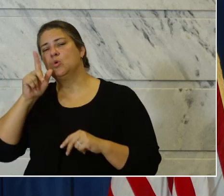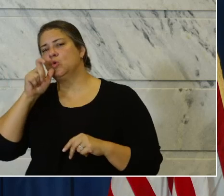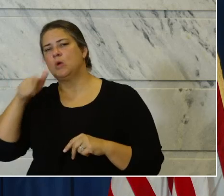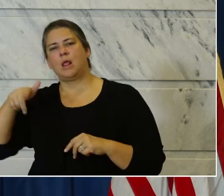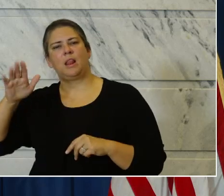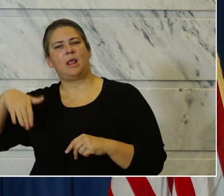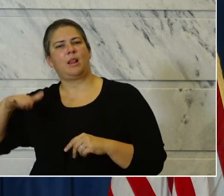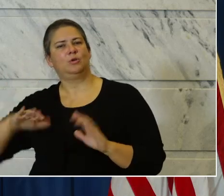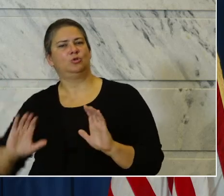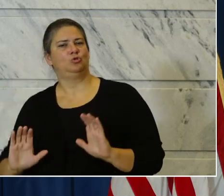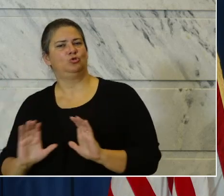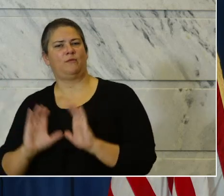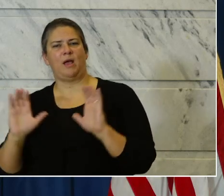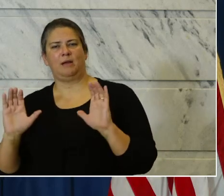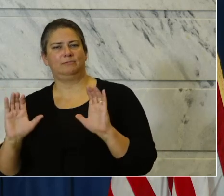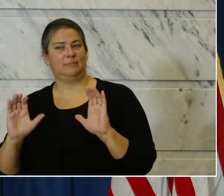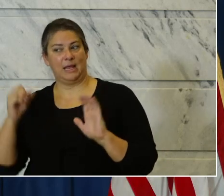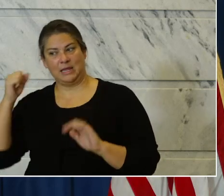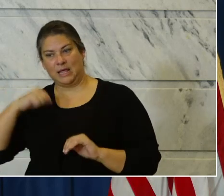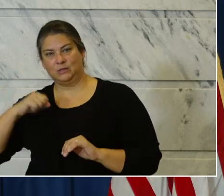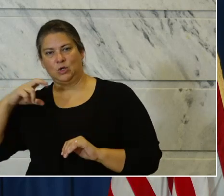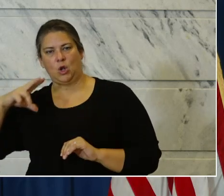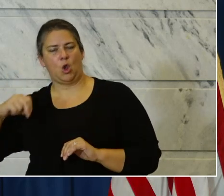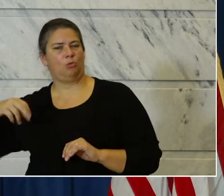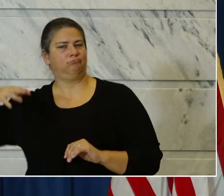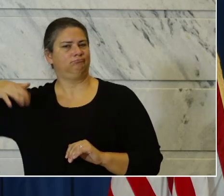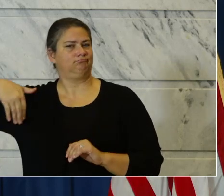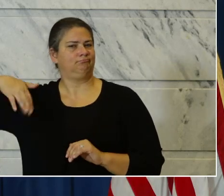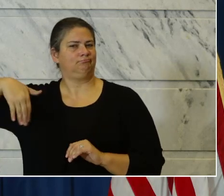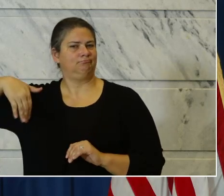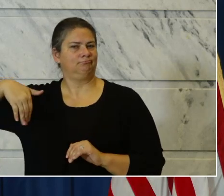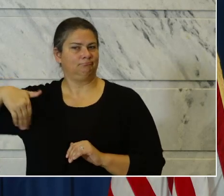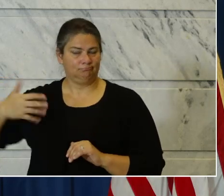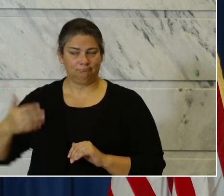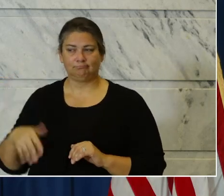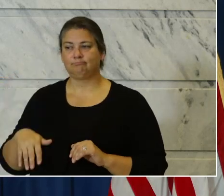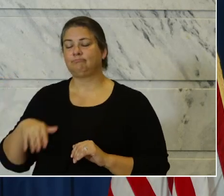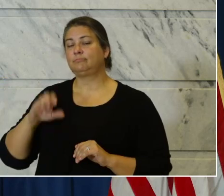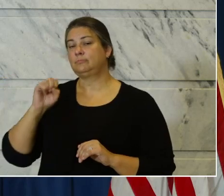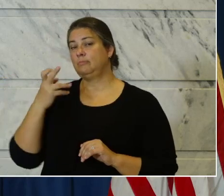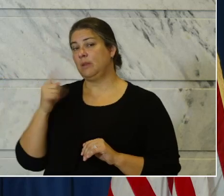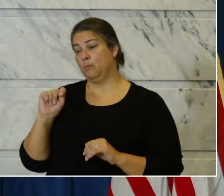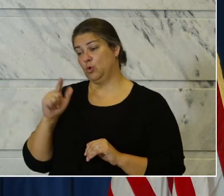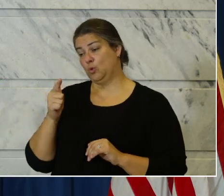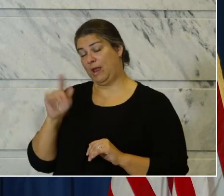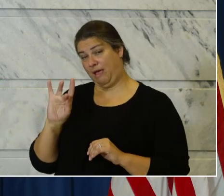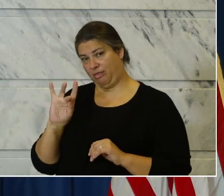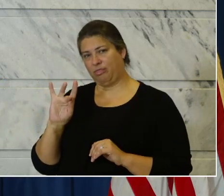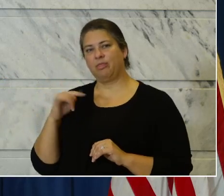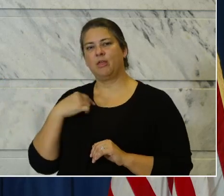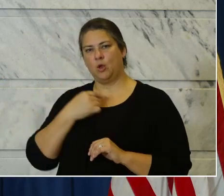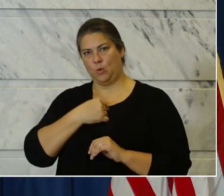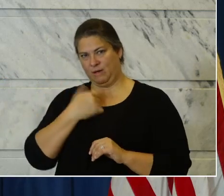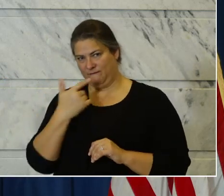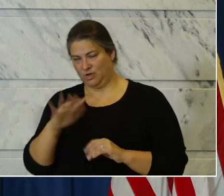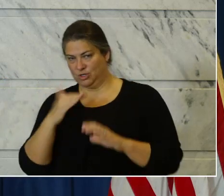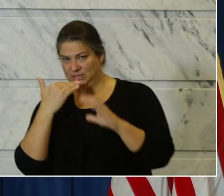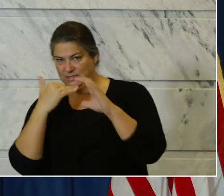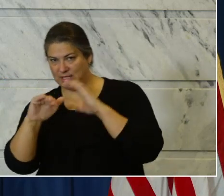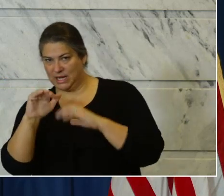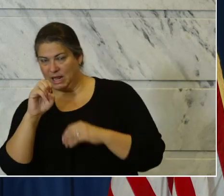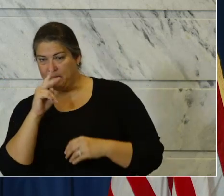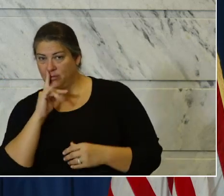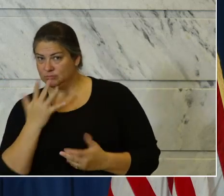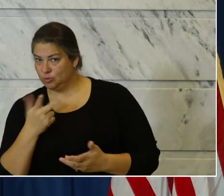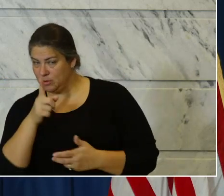a certification, either yes or no. For those on September 28th, we have sent you an email that told you you